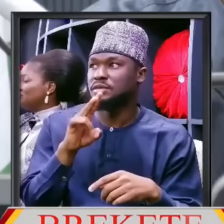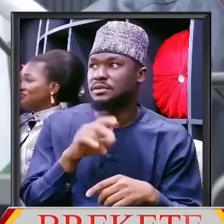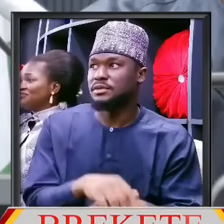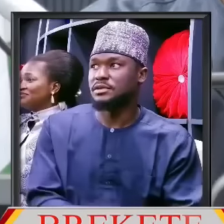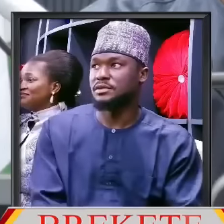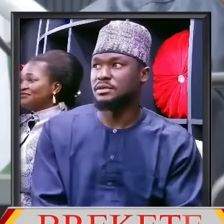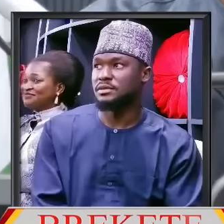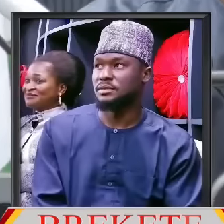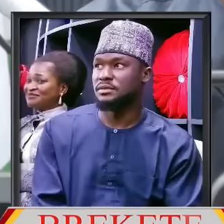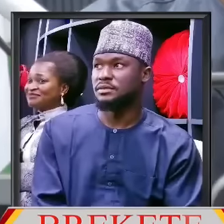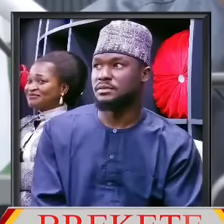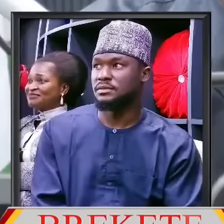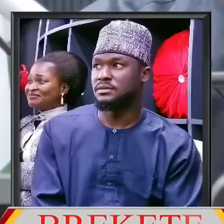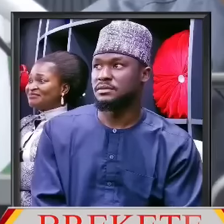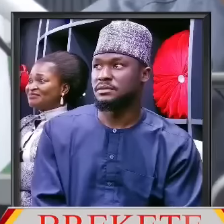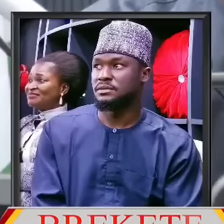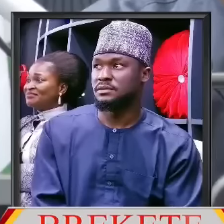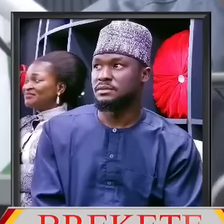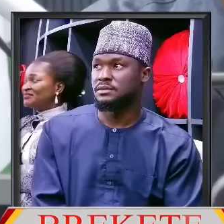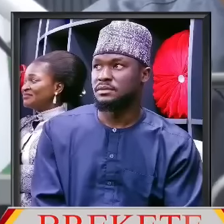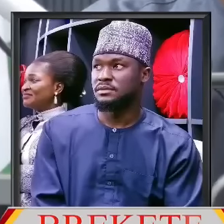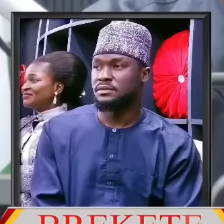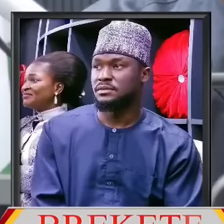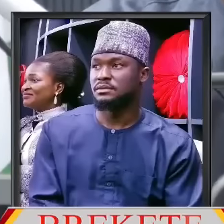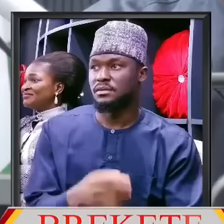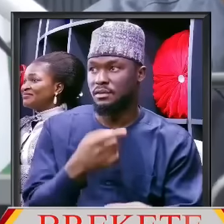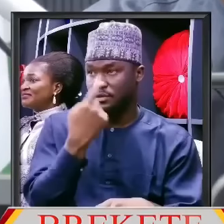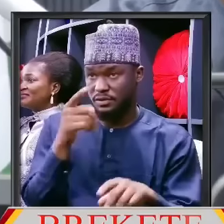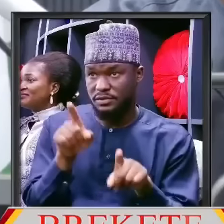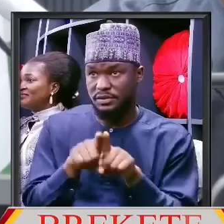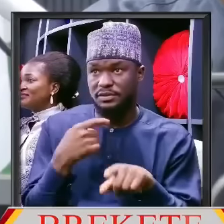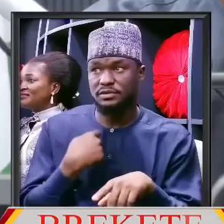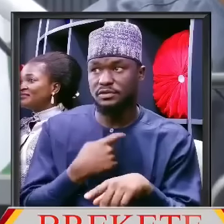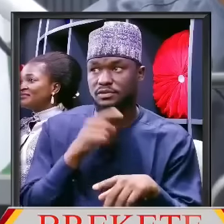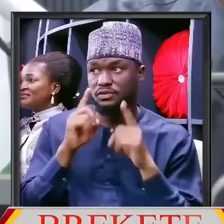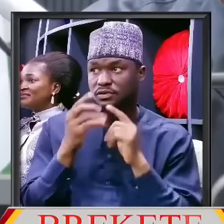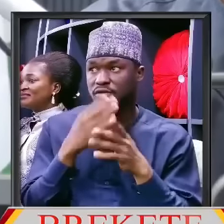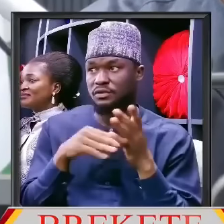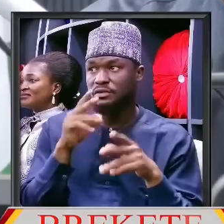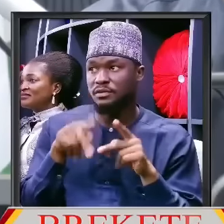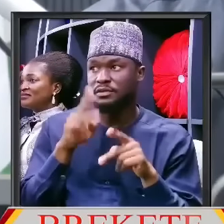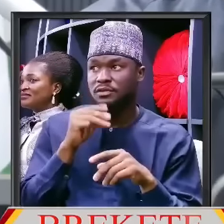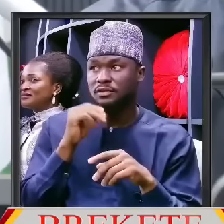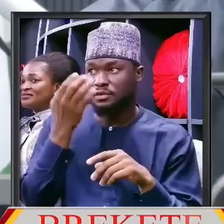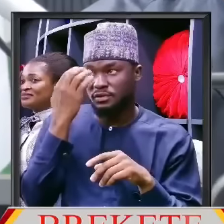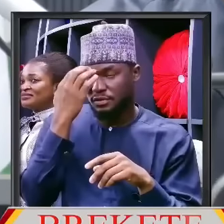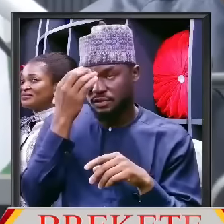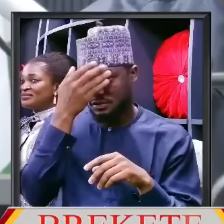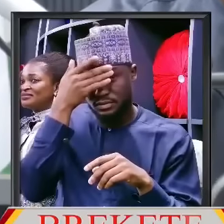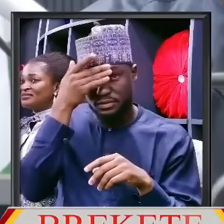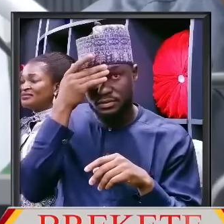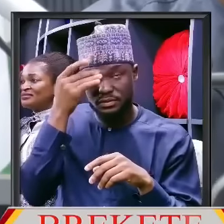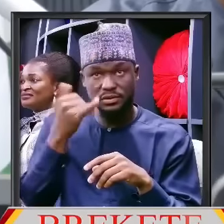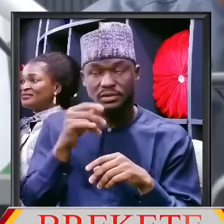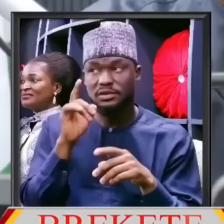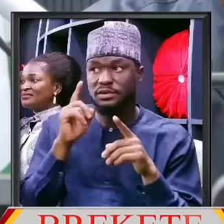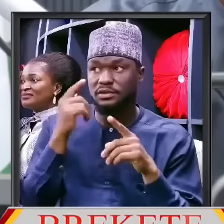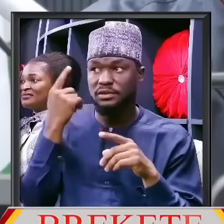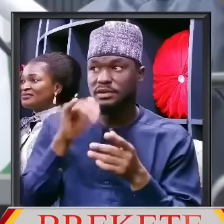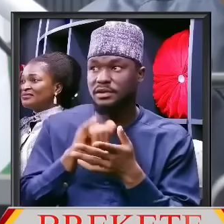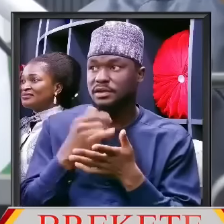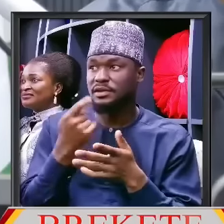is the case. No, it's good we hear this one because as we they talk this matter, some people no go know. They go think say these parents just they cry